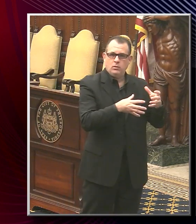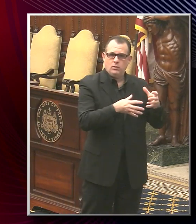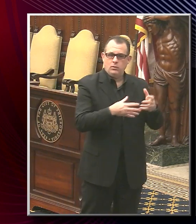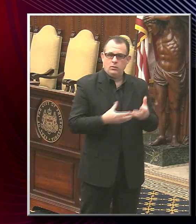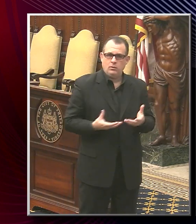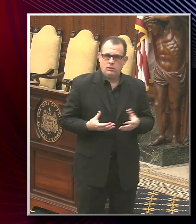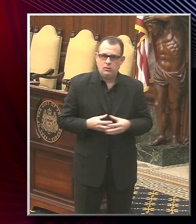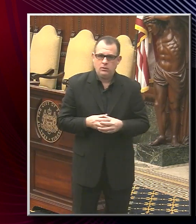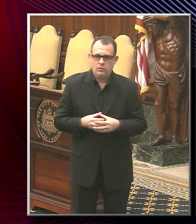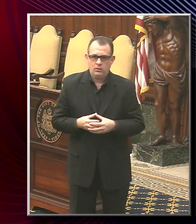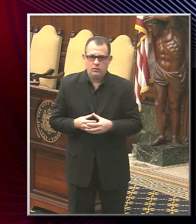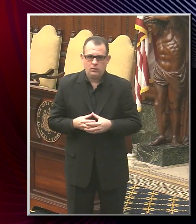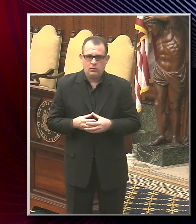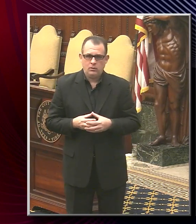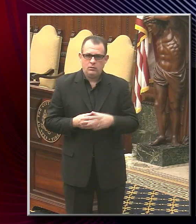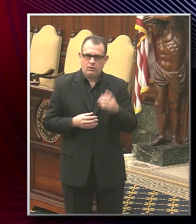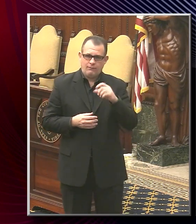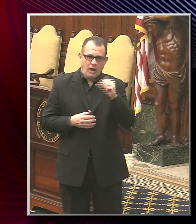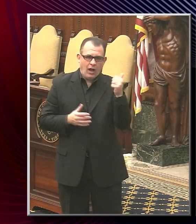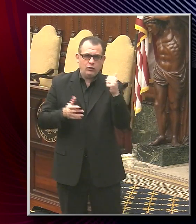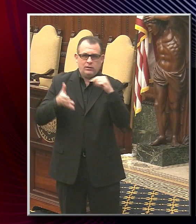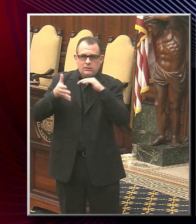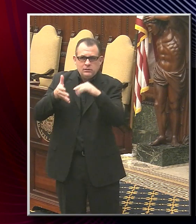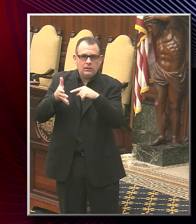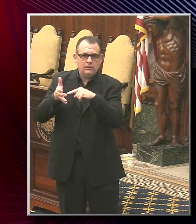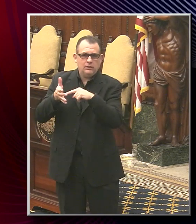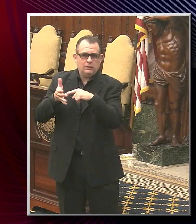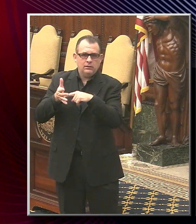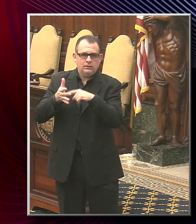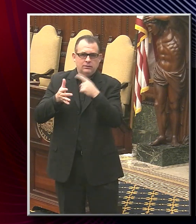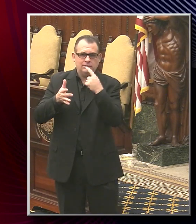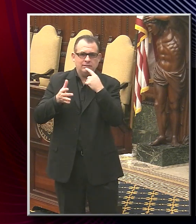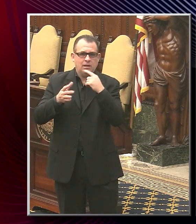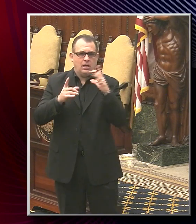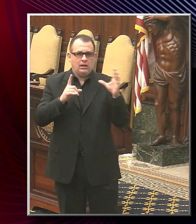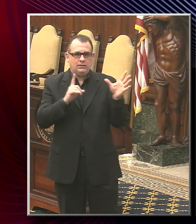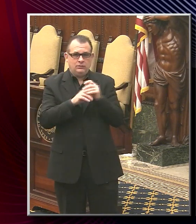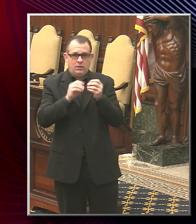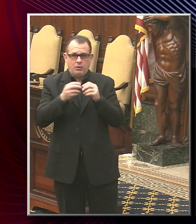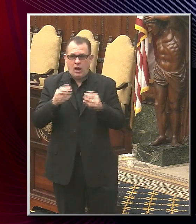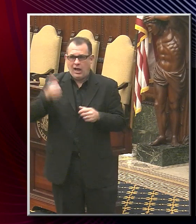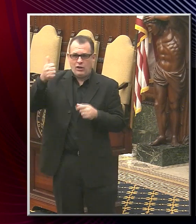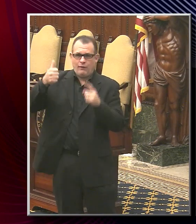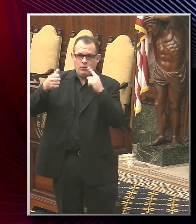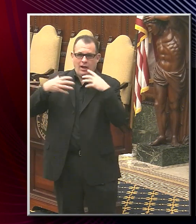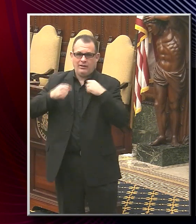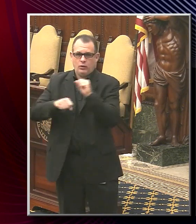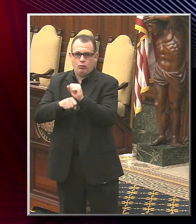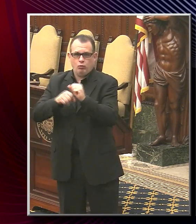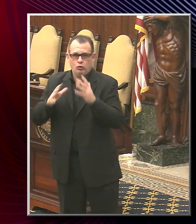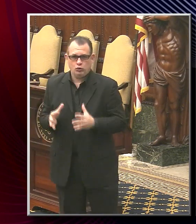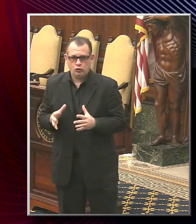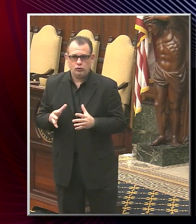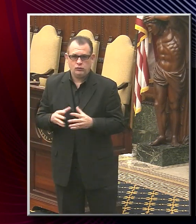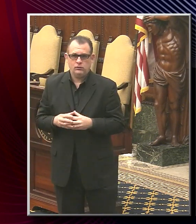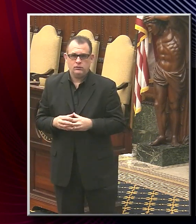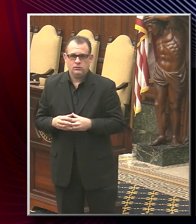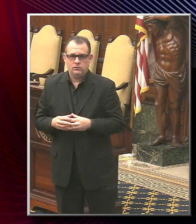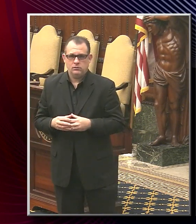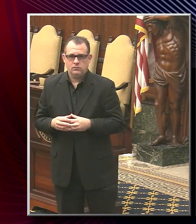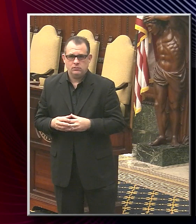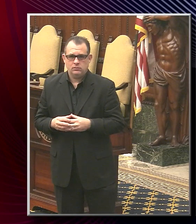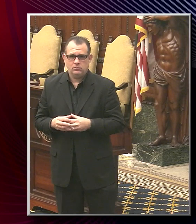another study that says that the contract rate is higher for healthcare workers, of which 20% are